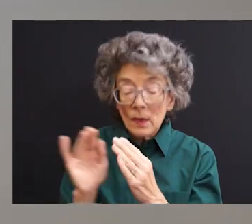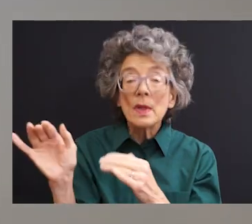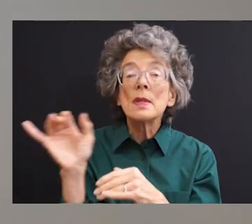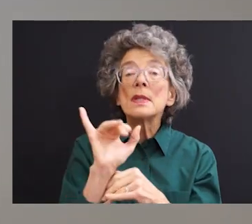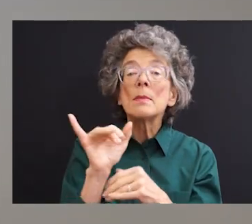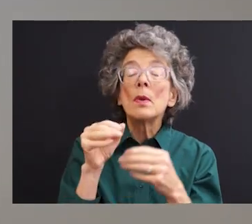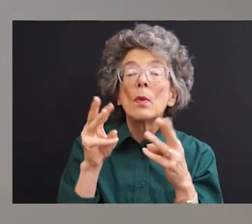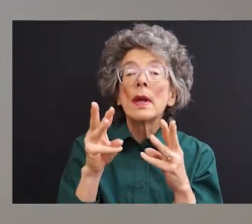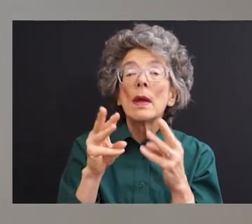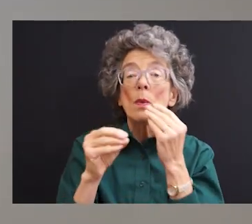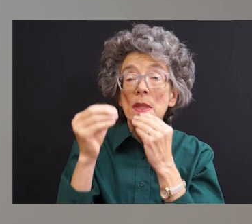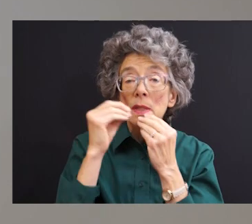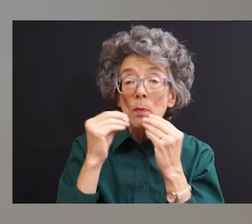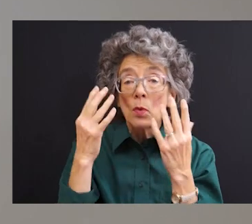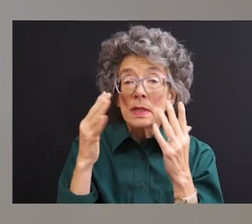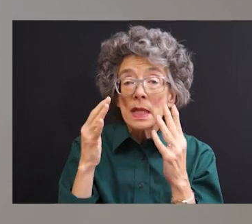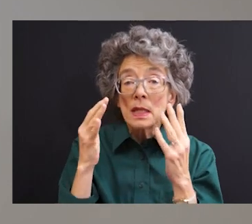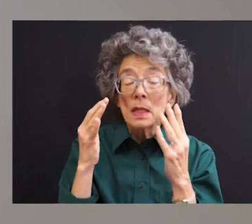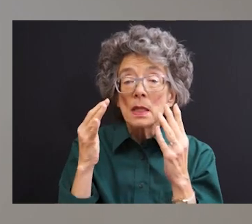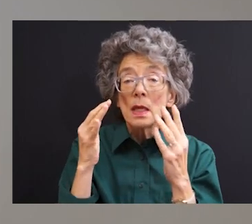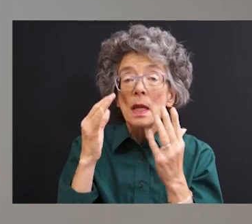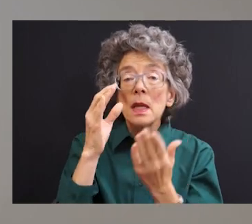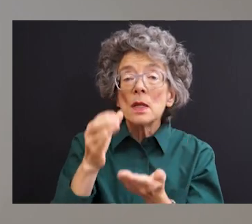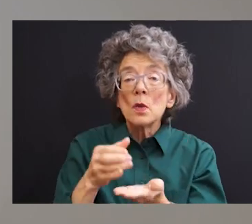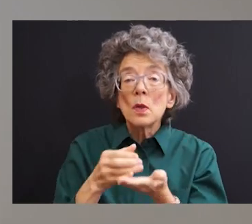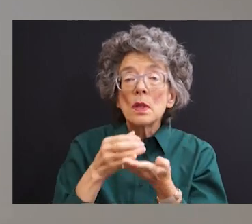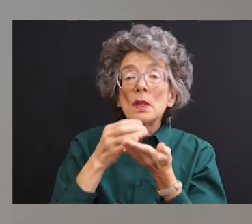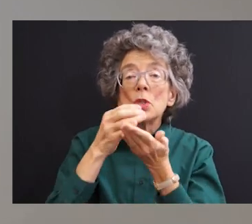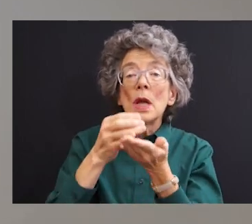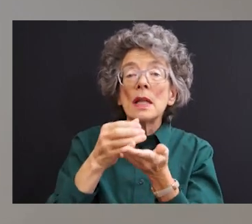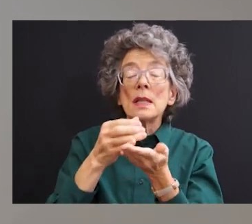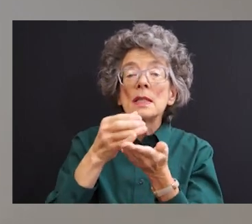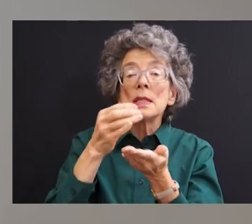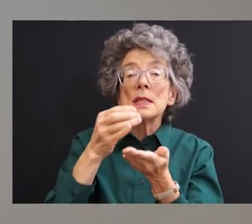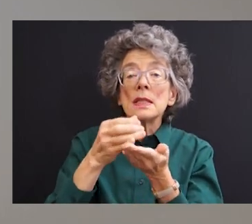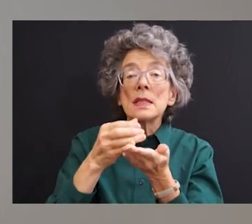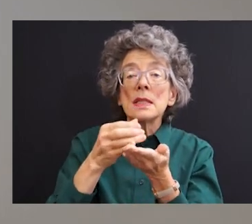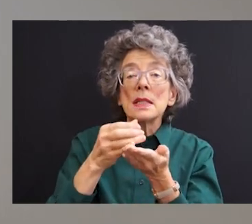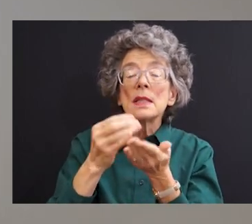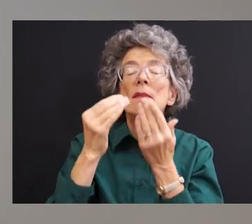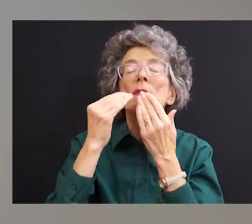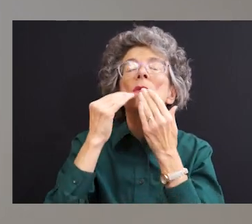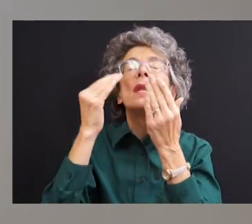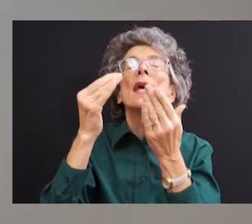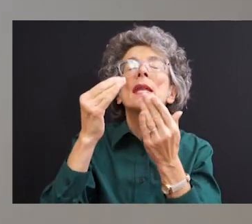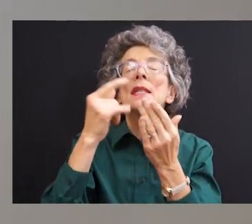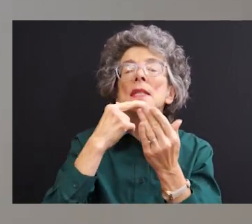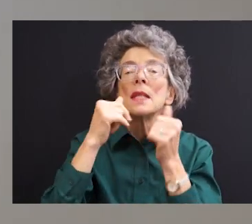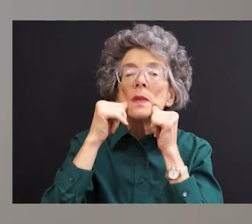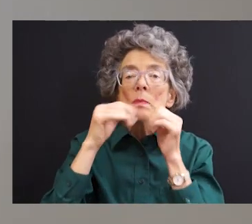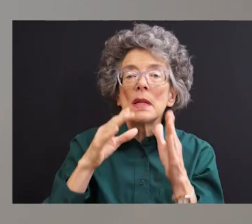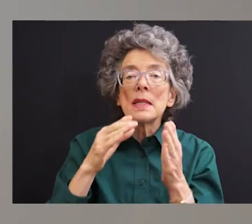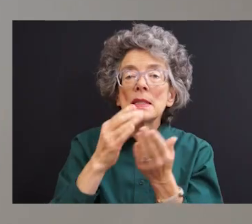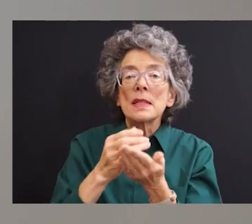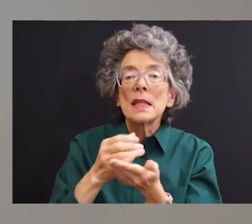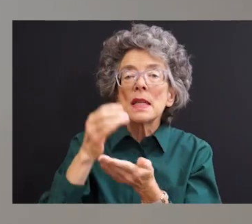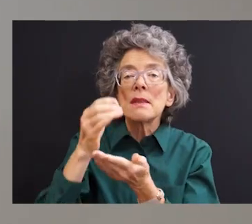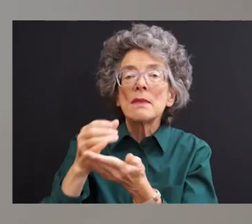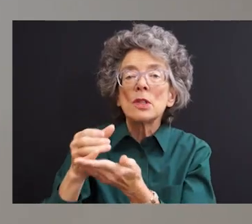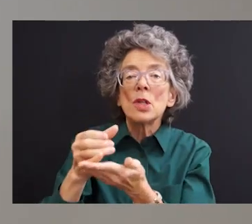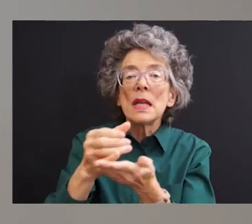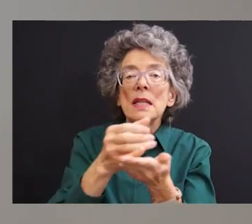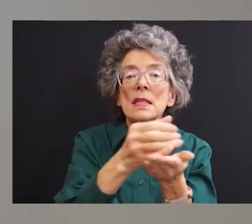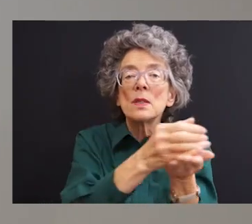In a similar way, when supper was ended, he took the chalice, and giving you thanks, he said the blessing, and gave